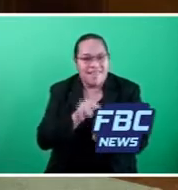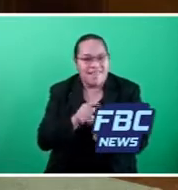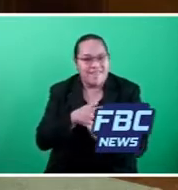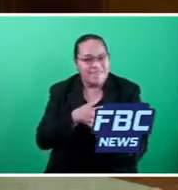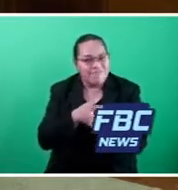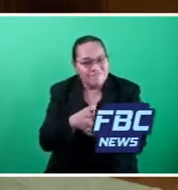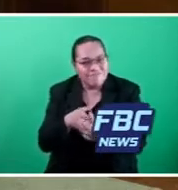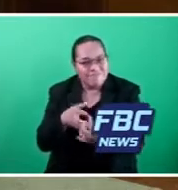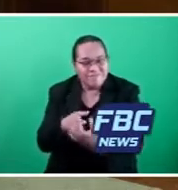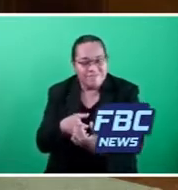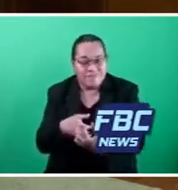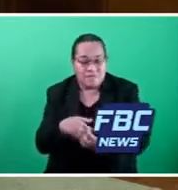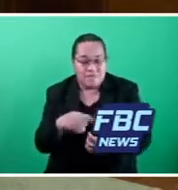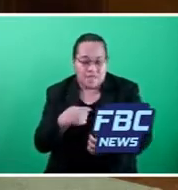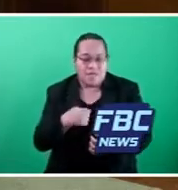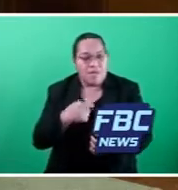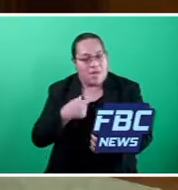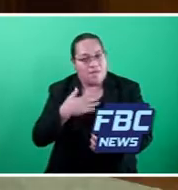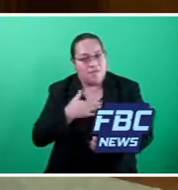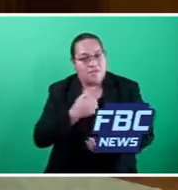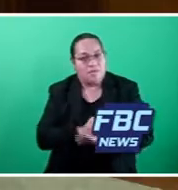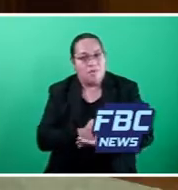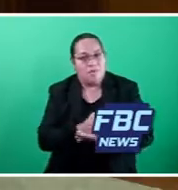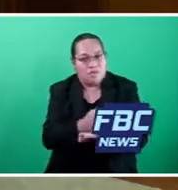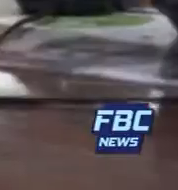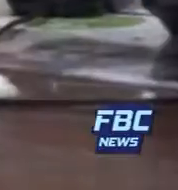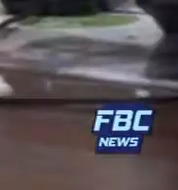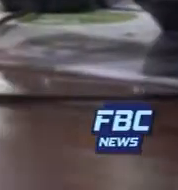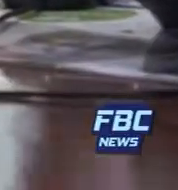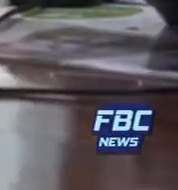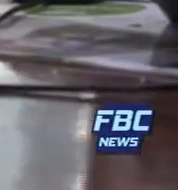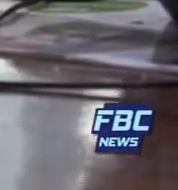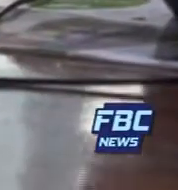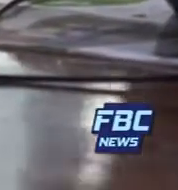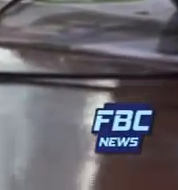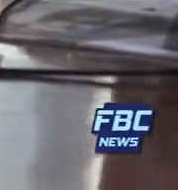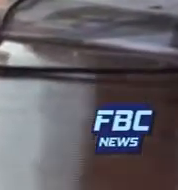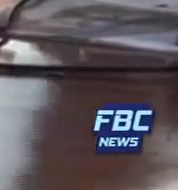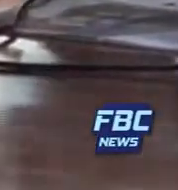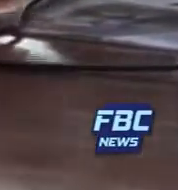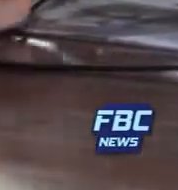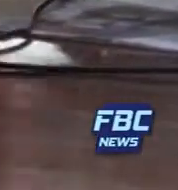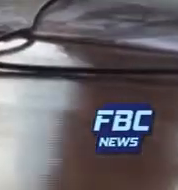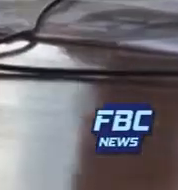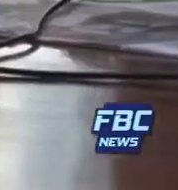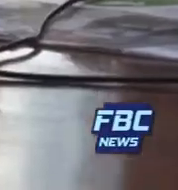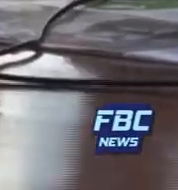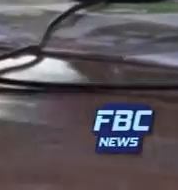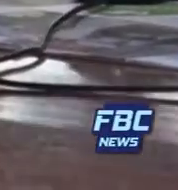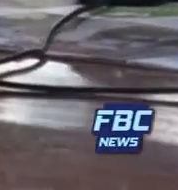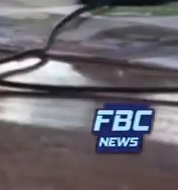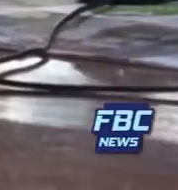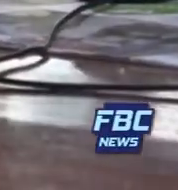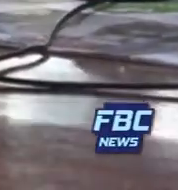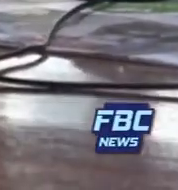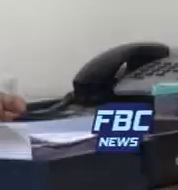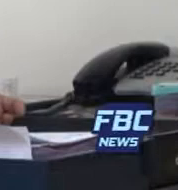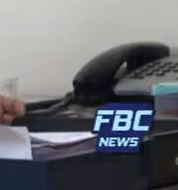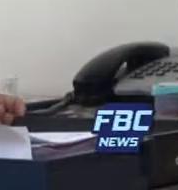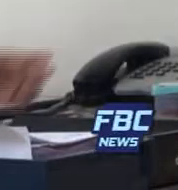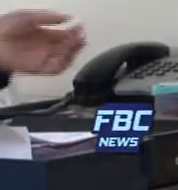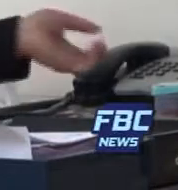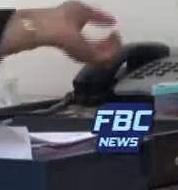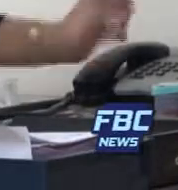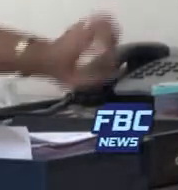Mr. Speaker, I therefore support the report. Vinaka. Assistant Minister for Women, Vina Bhatnagar, also applauded FDB